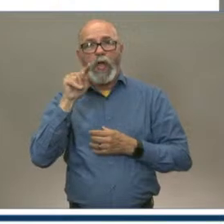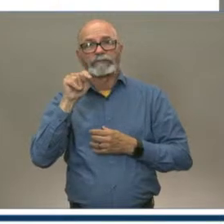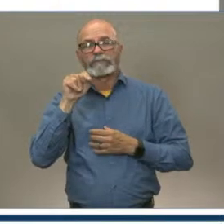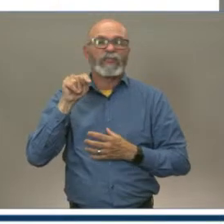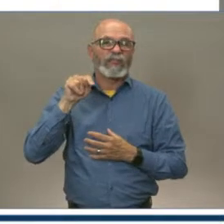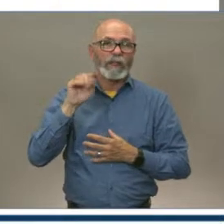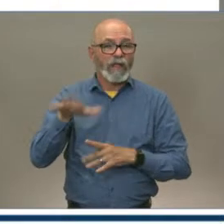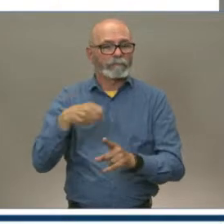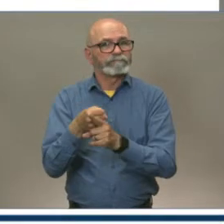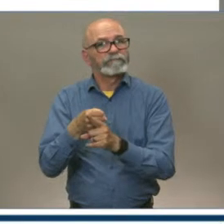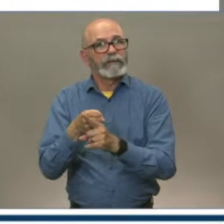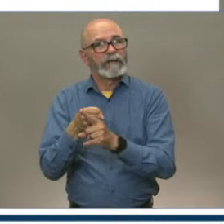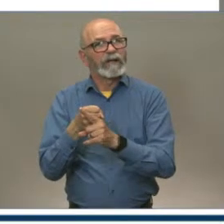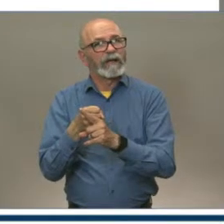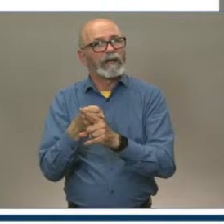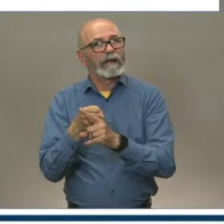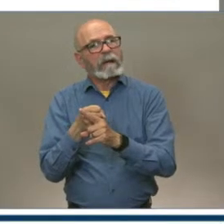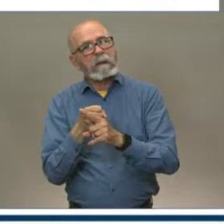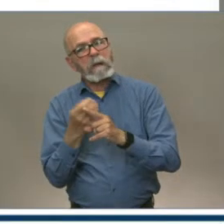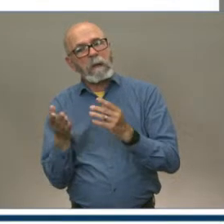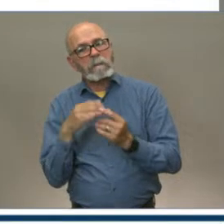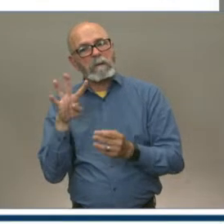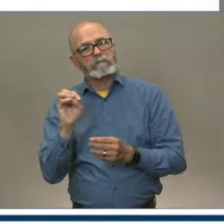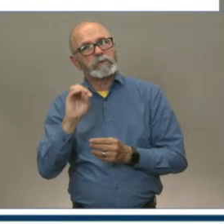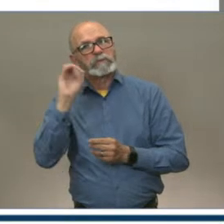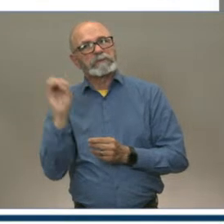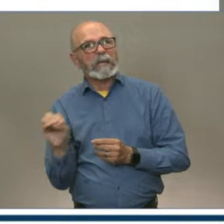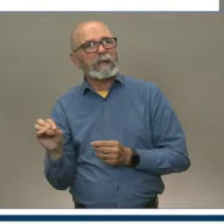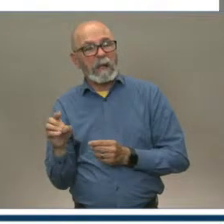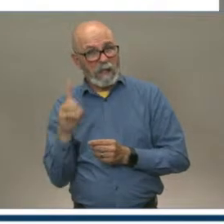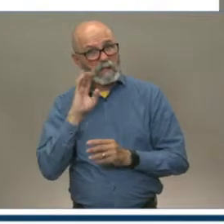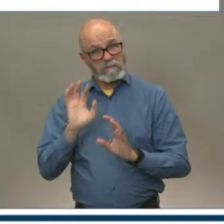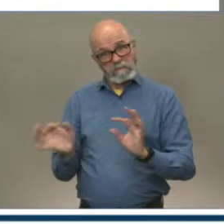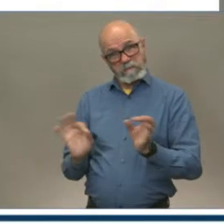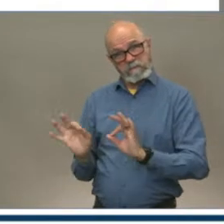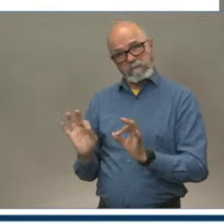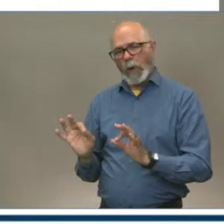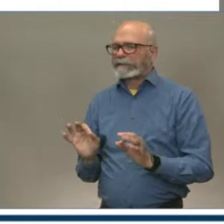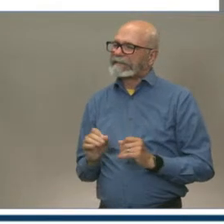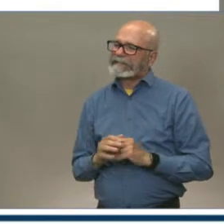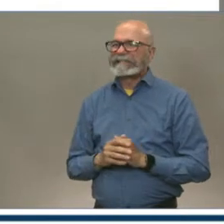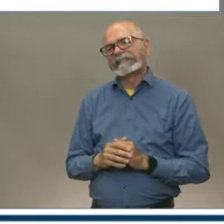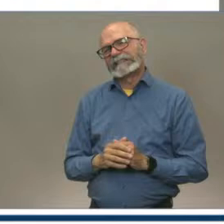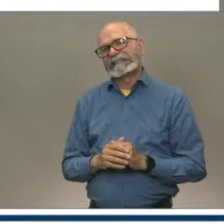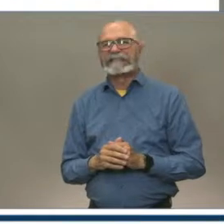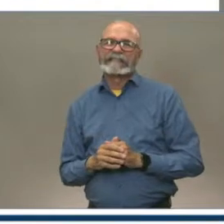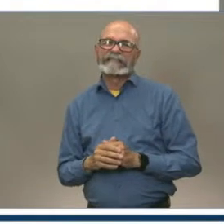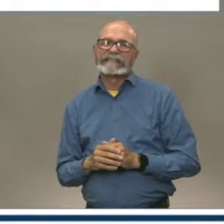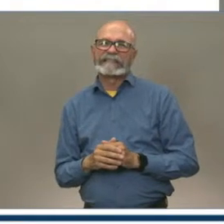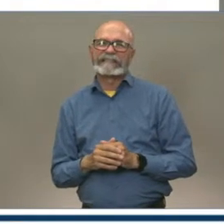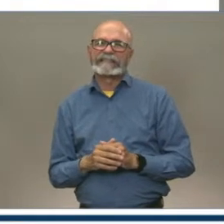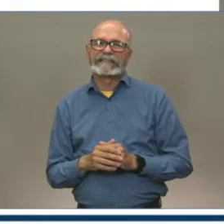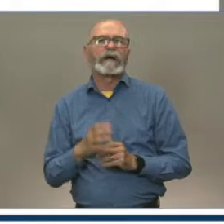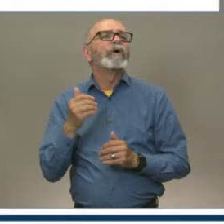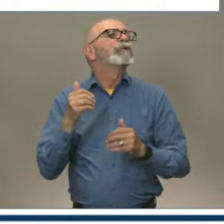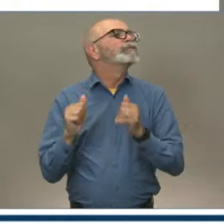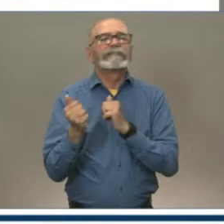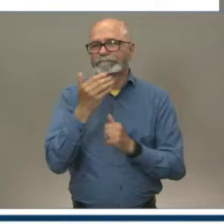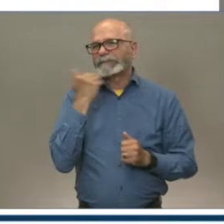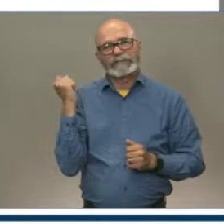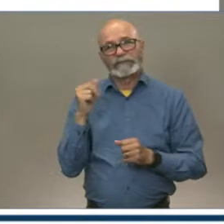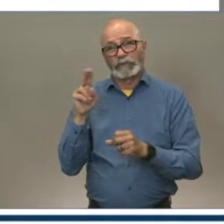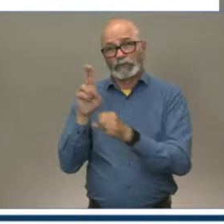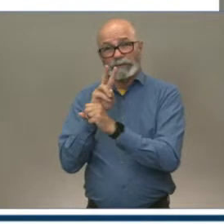not trivial. There is what we have to balance out the risk, the rare but severe risk from the vaccine versus the risk of a severe outcome from